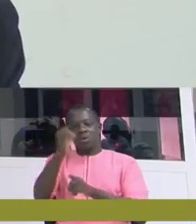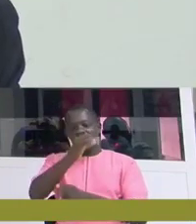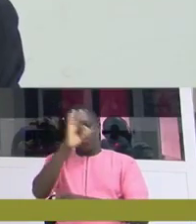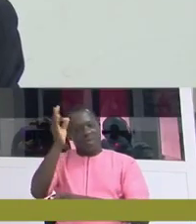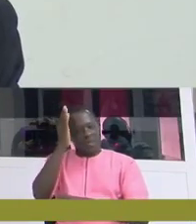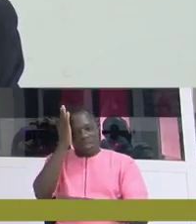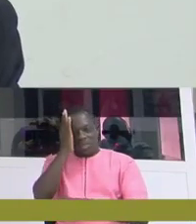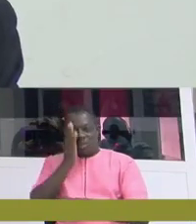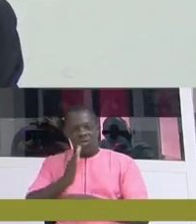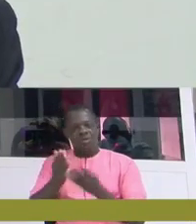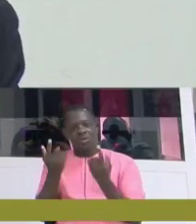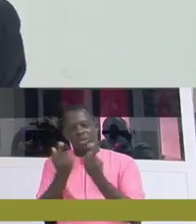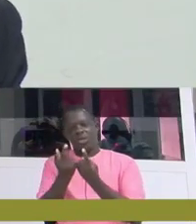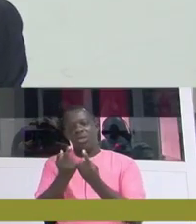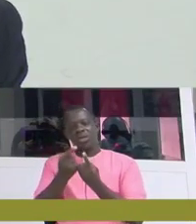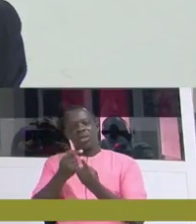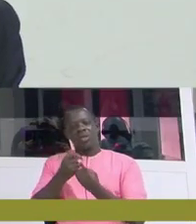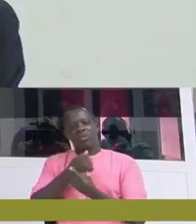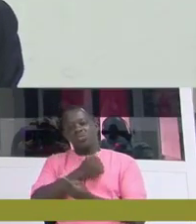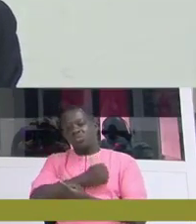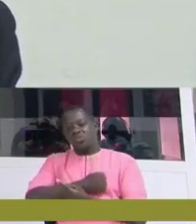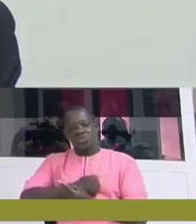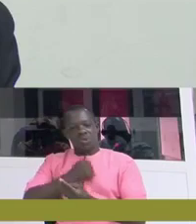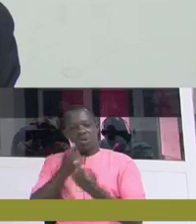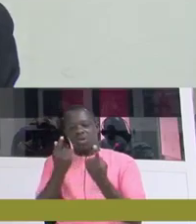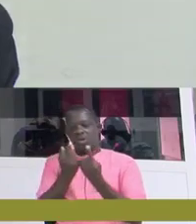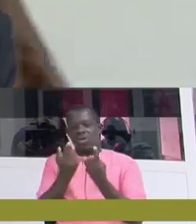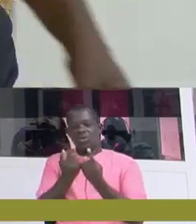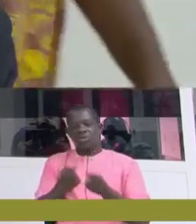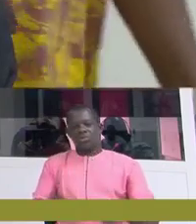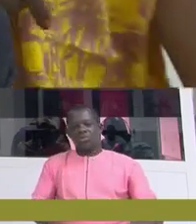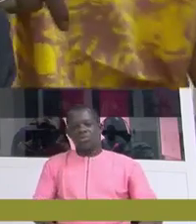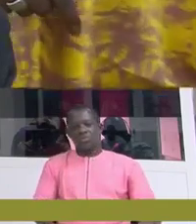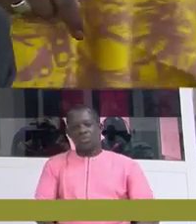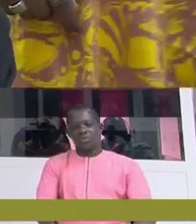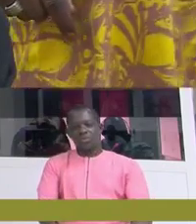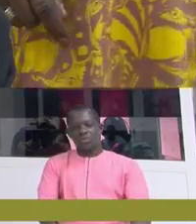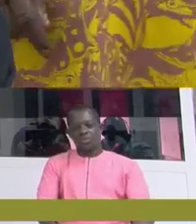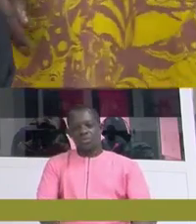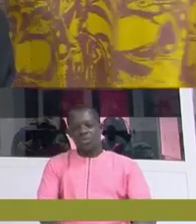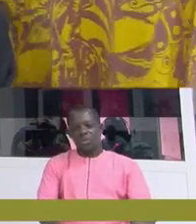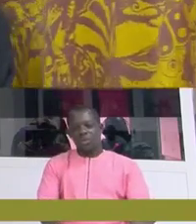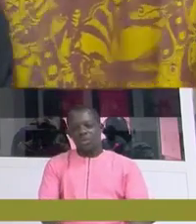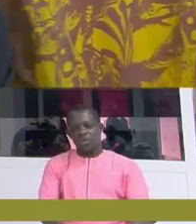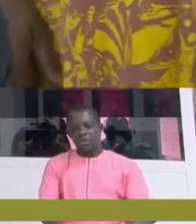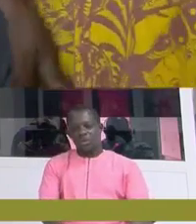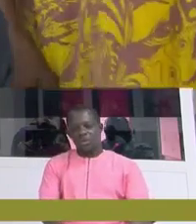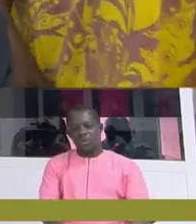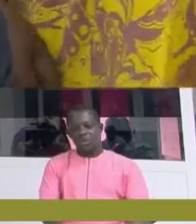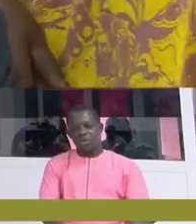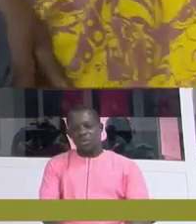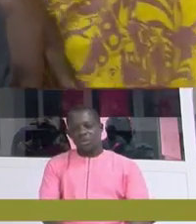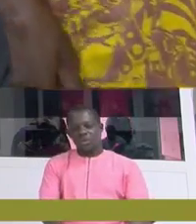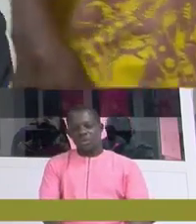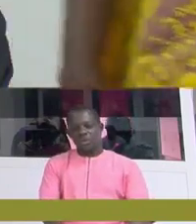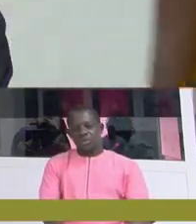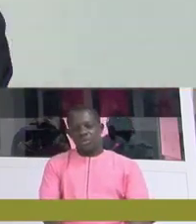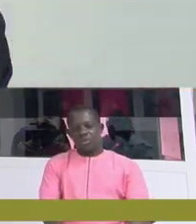understood. Thank you. Baringulu, lead counsel kamem for tenga kumayata bake ke